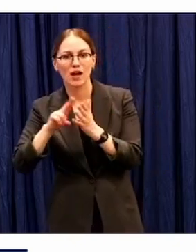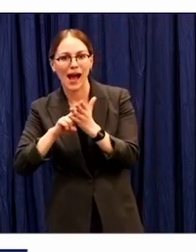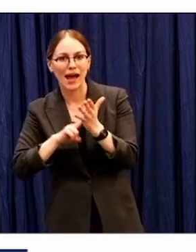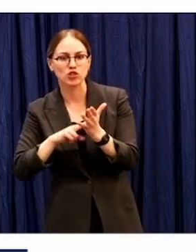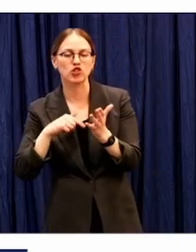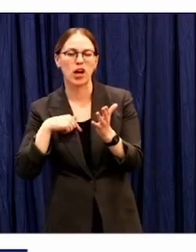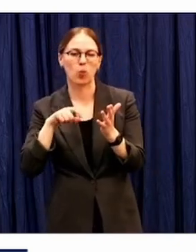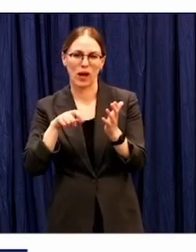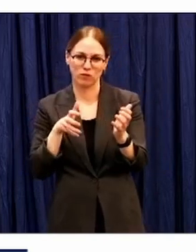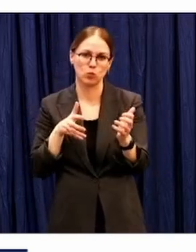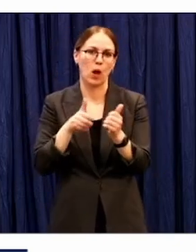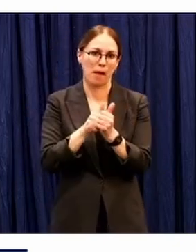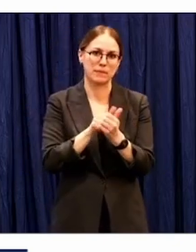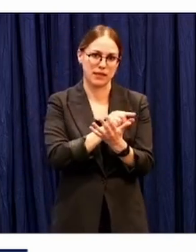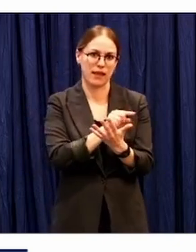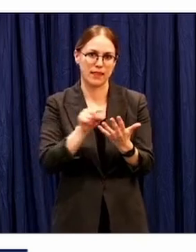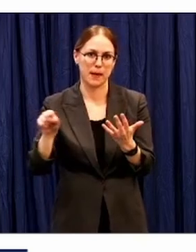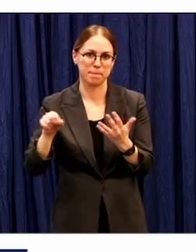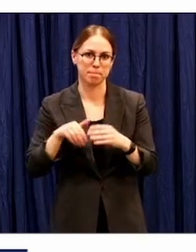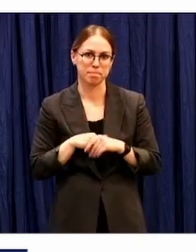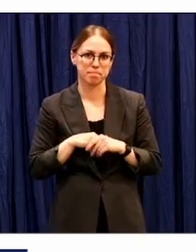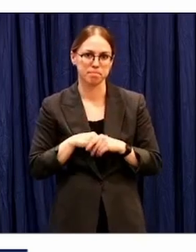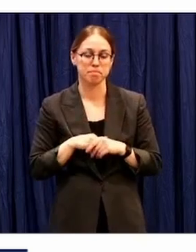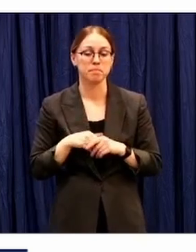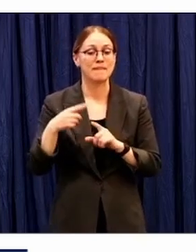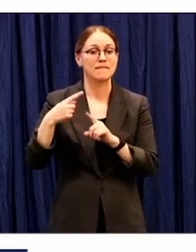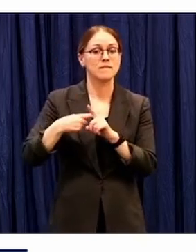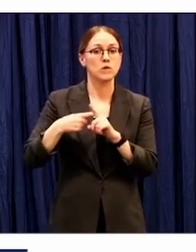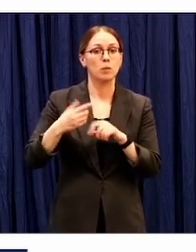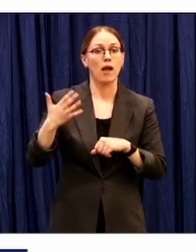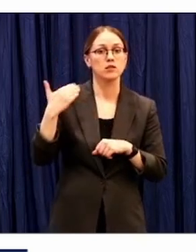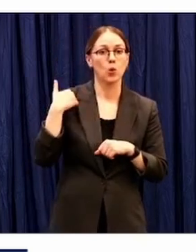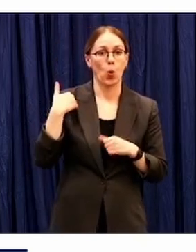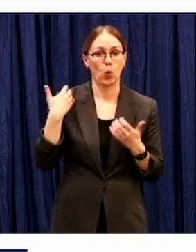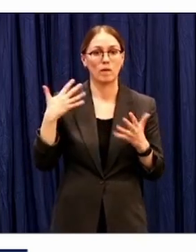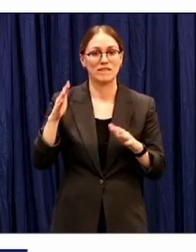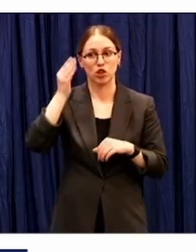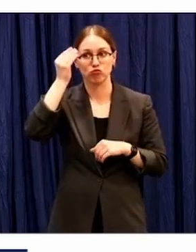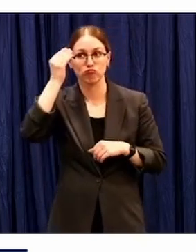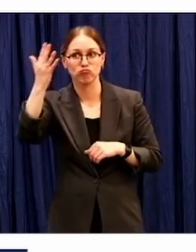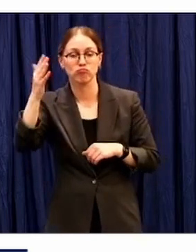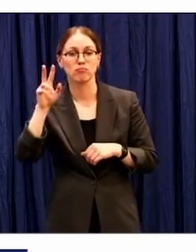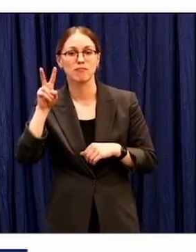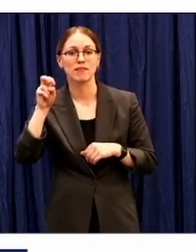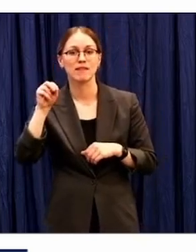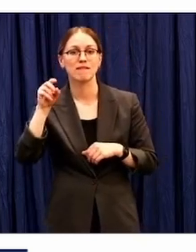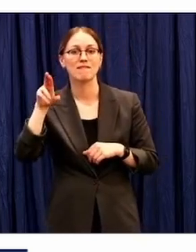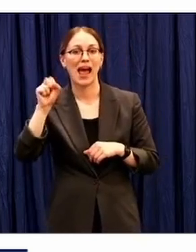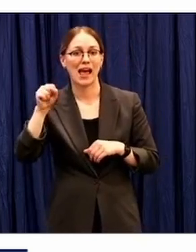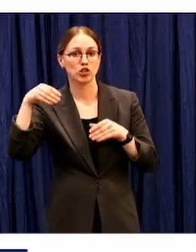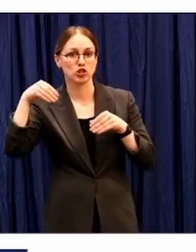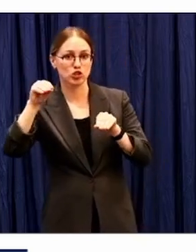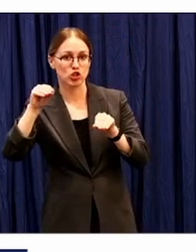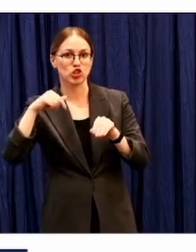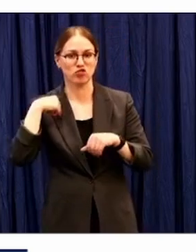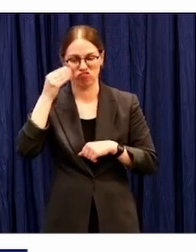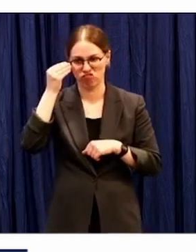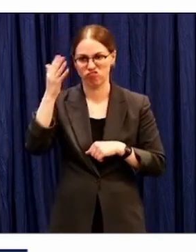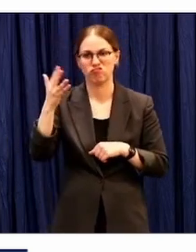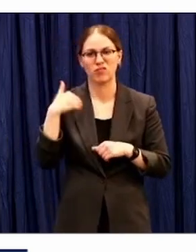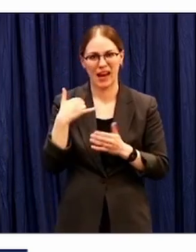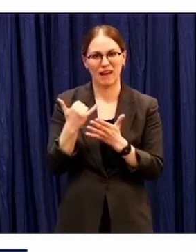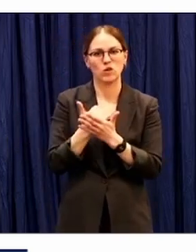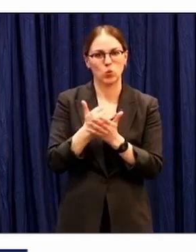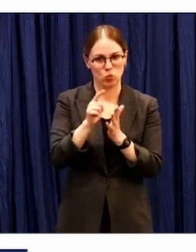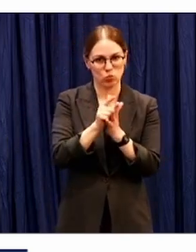made. Some months back, we did send a notice to vendors to let them know that we had adopted a new version of WCAG as our